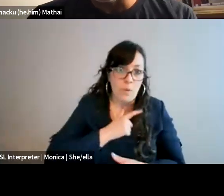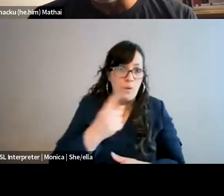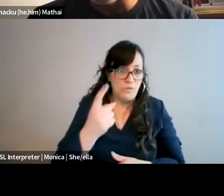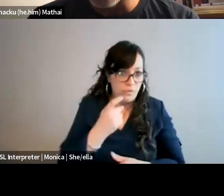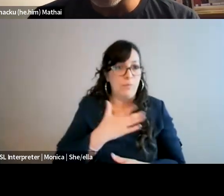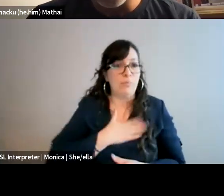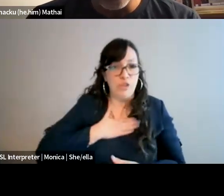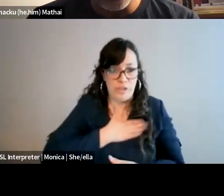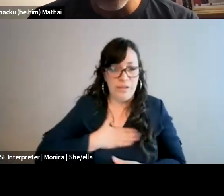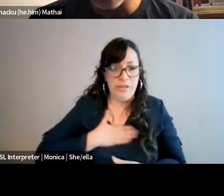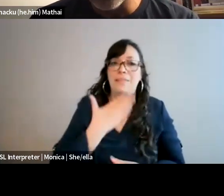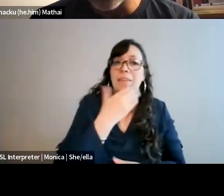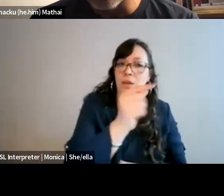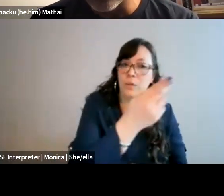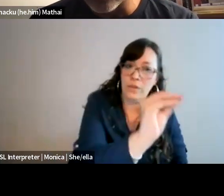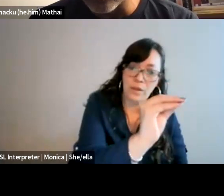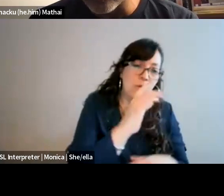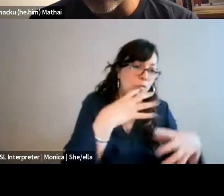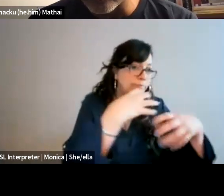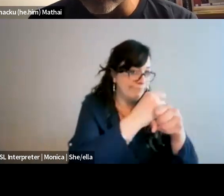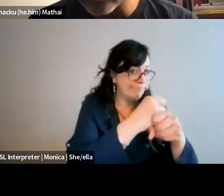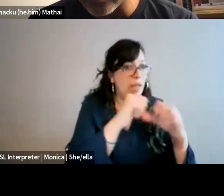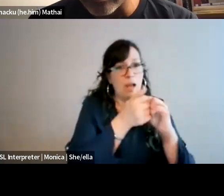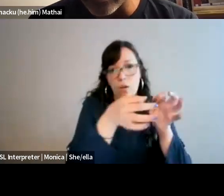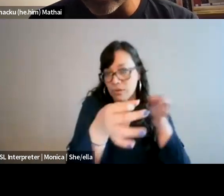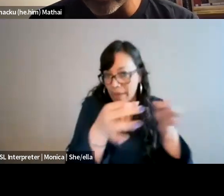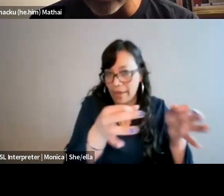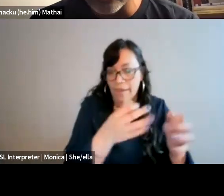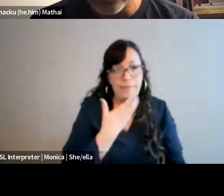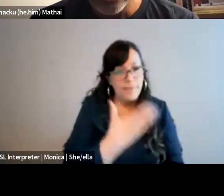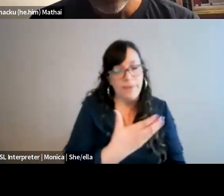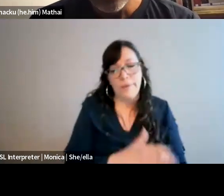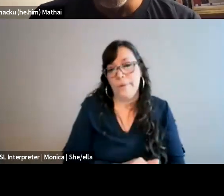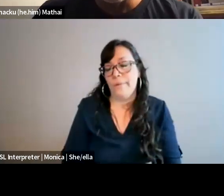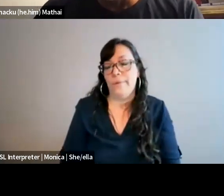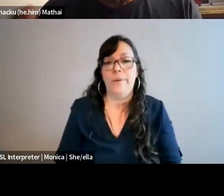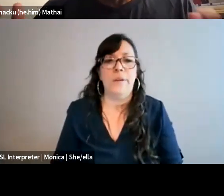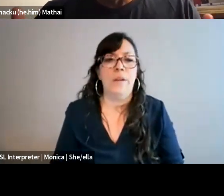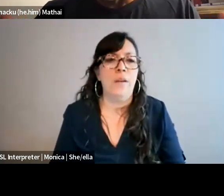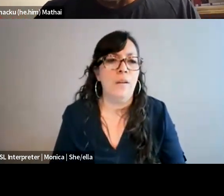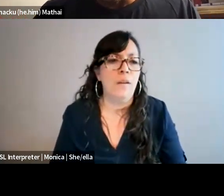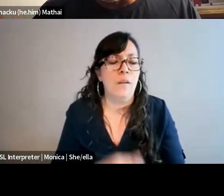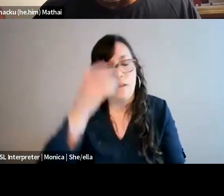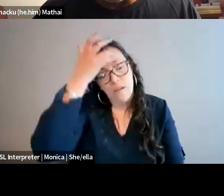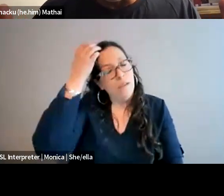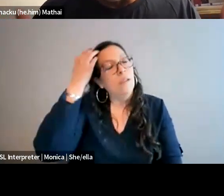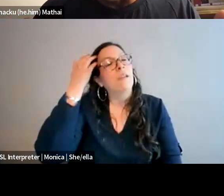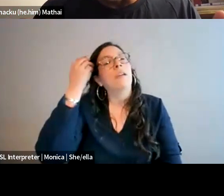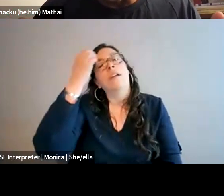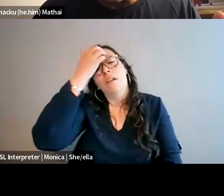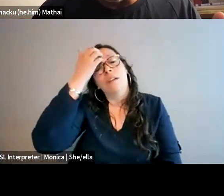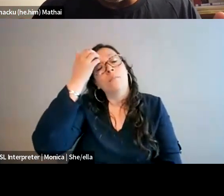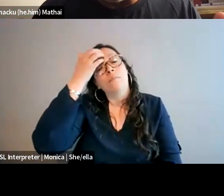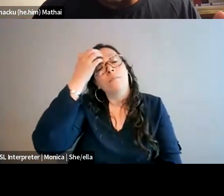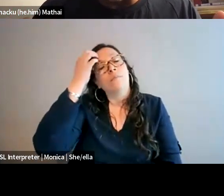question. And you know, Theo, great, that was a really wonderful set of remarks there. You know, I think just going straight